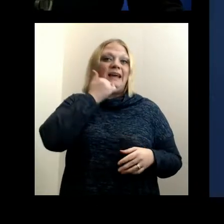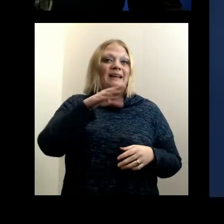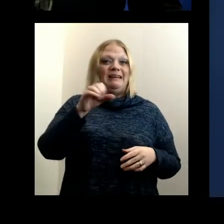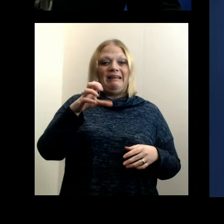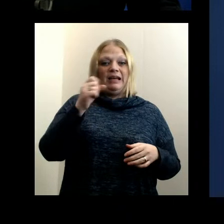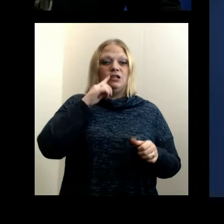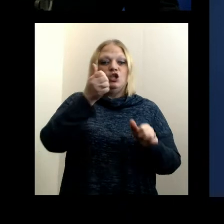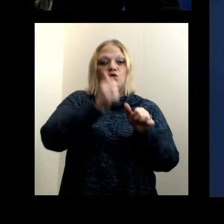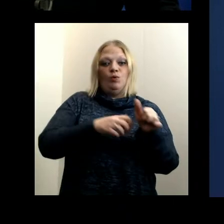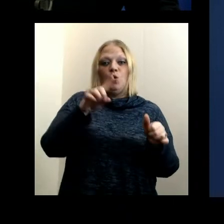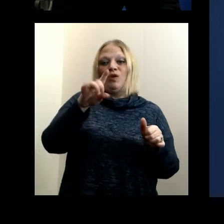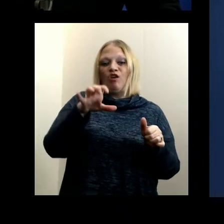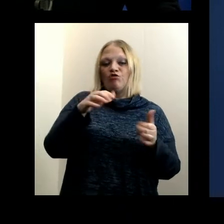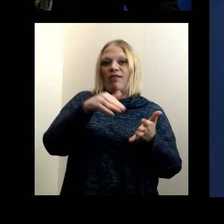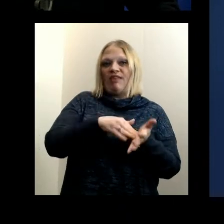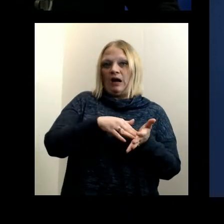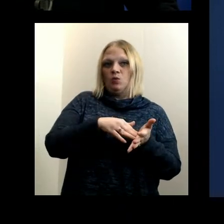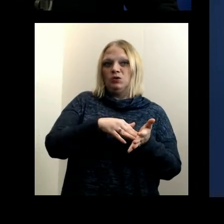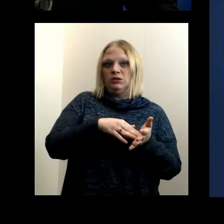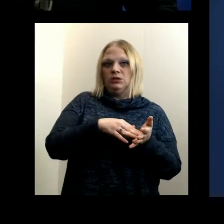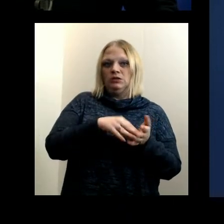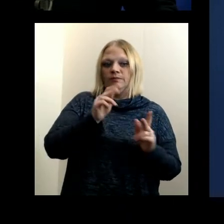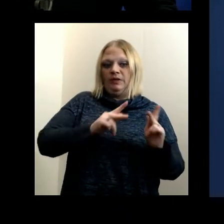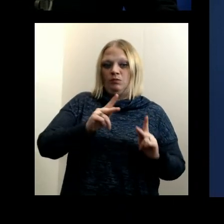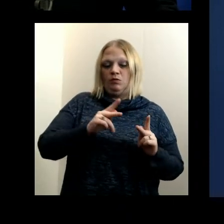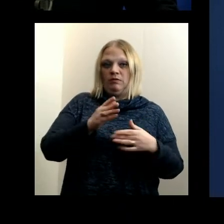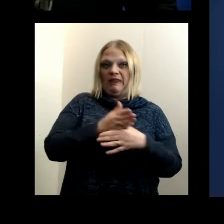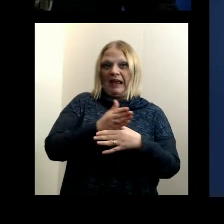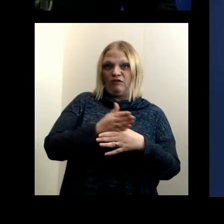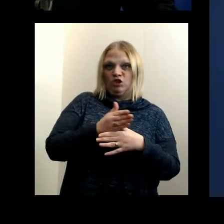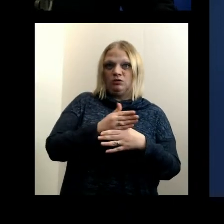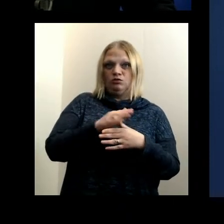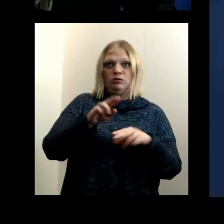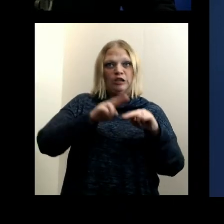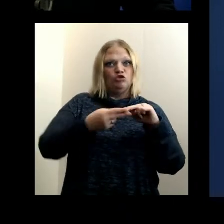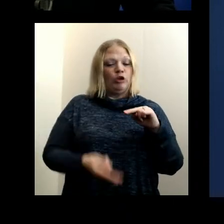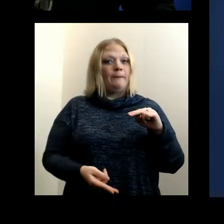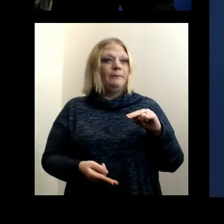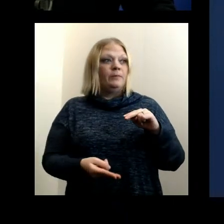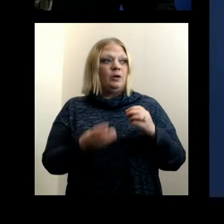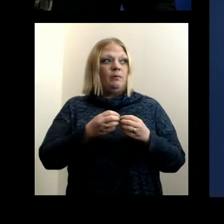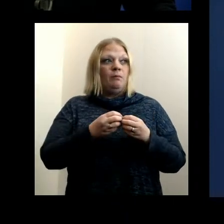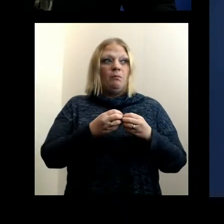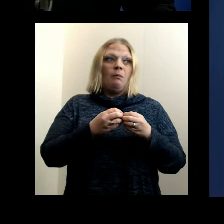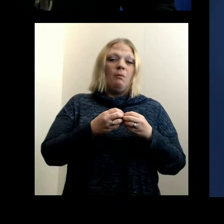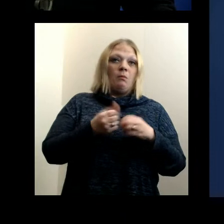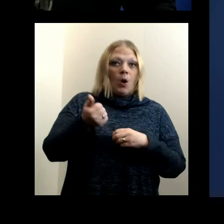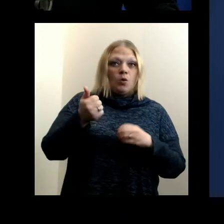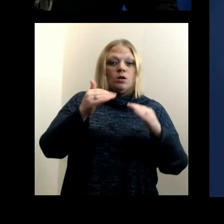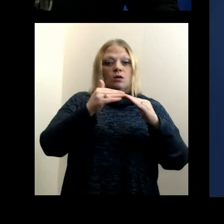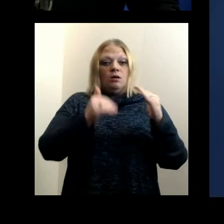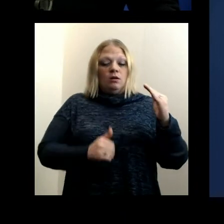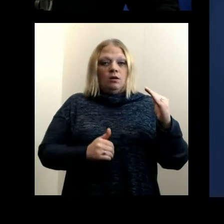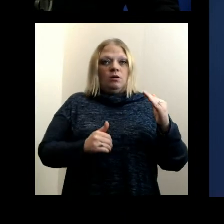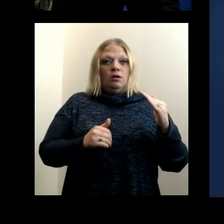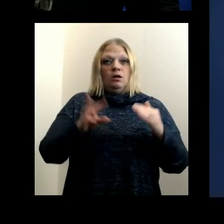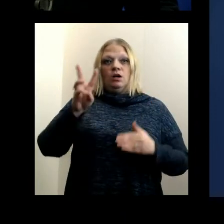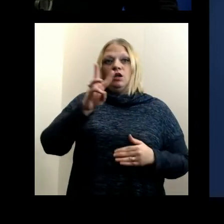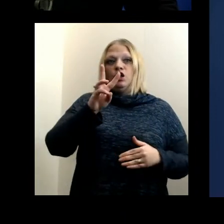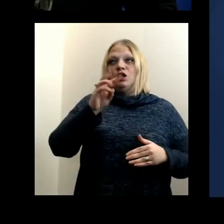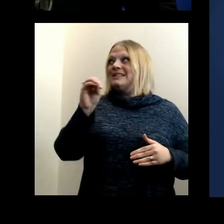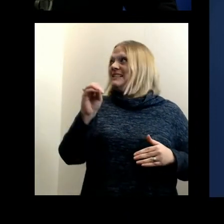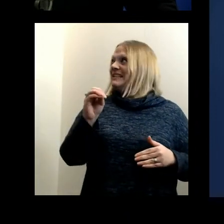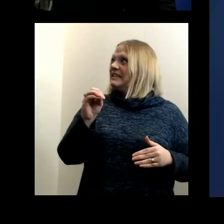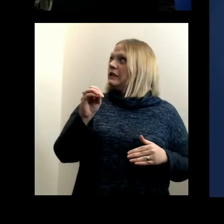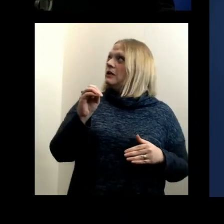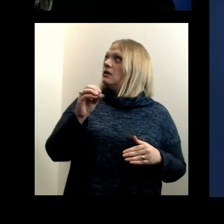100,000 population on a 7-day rolling average has dropped, and the vast majority of them are now under 60, and there's